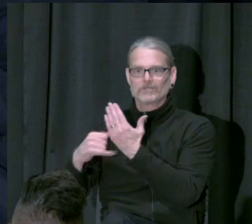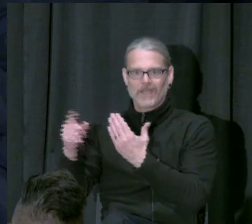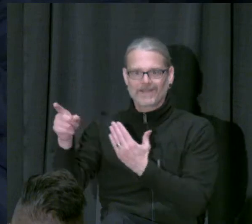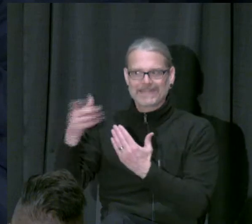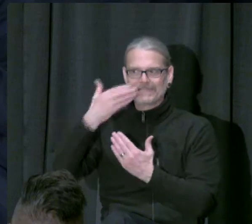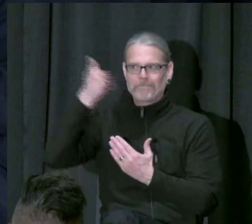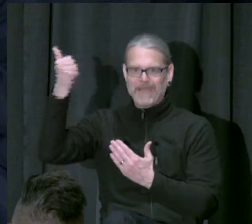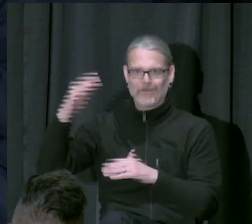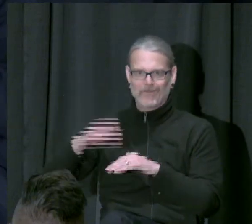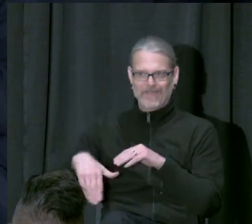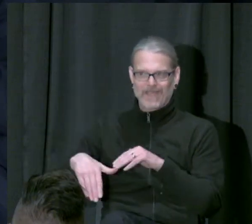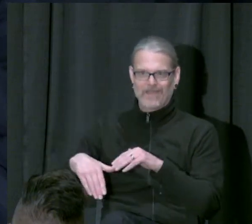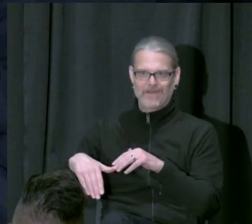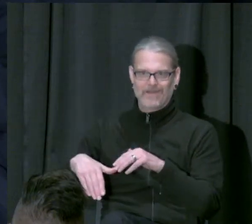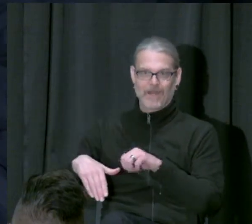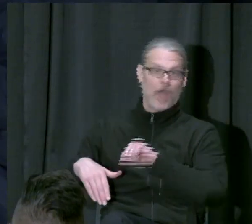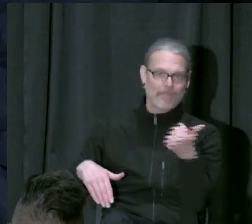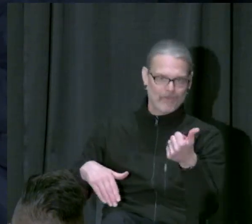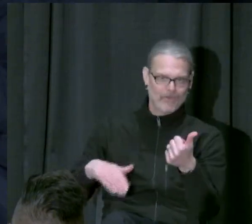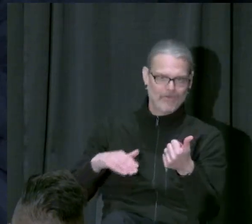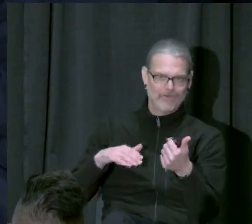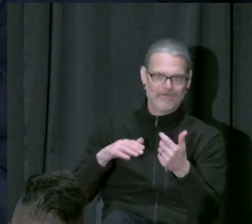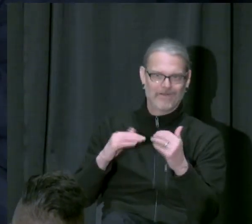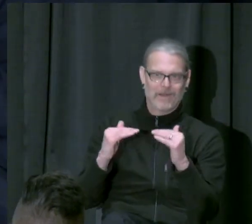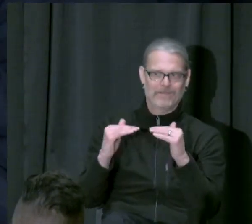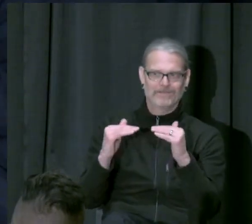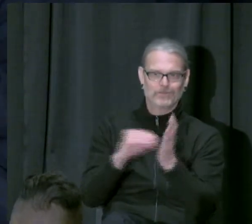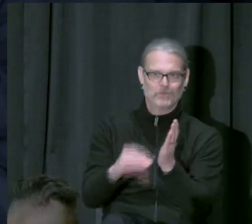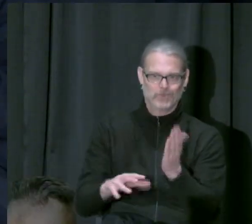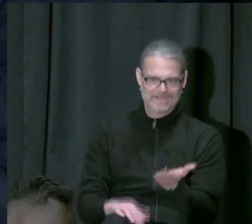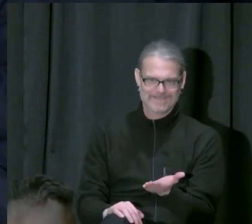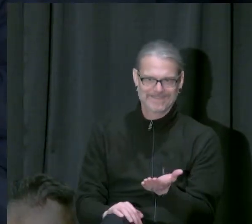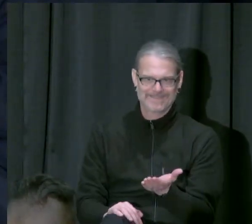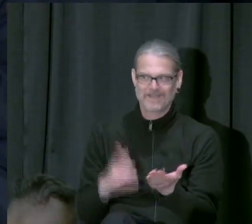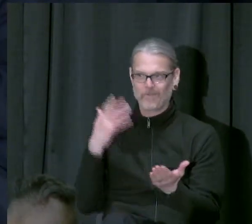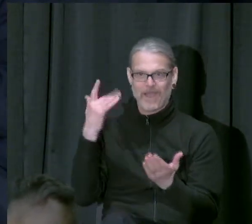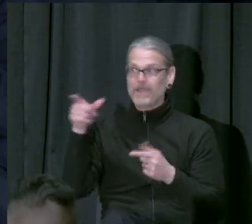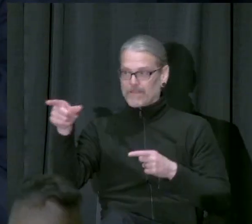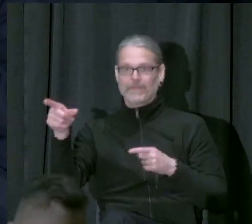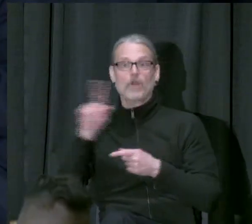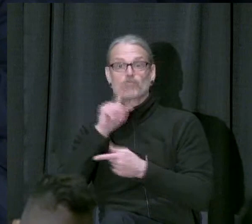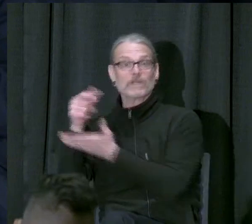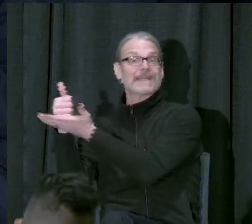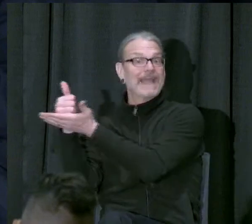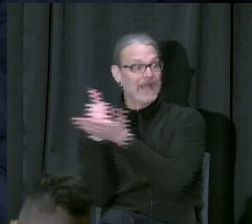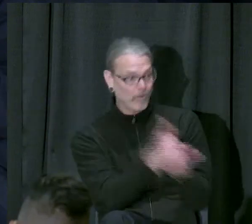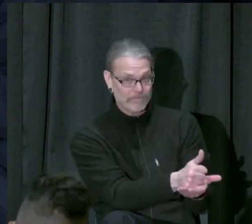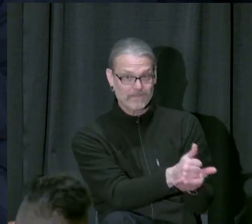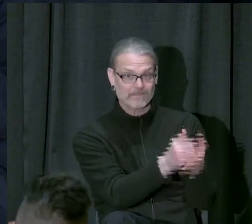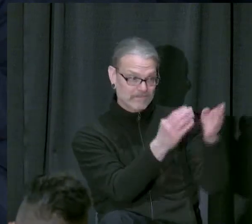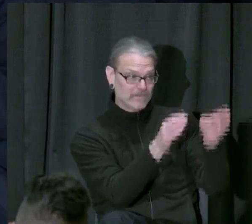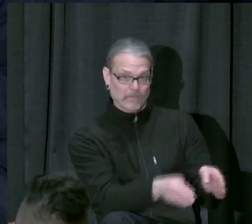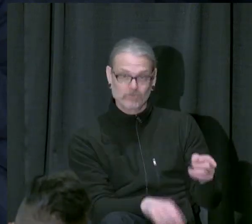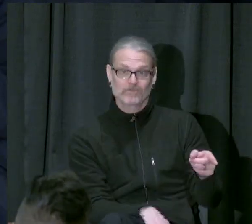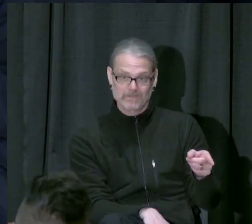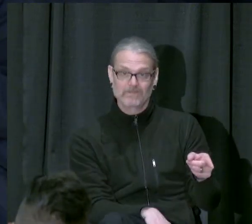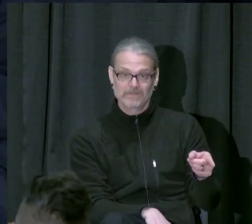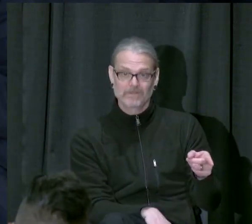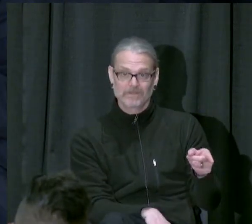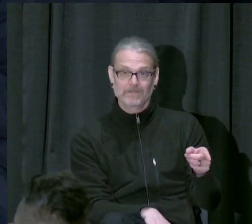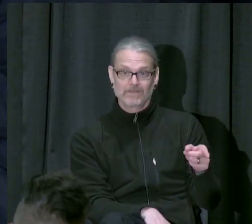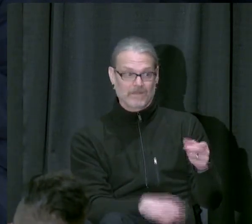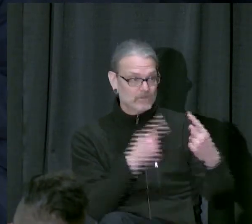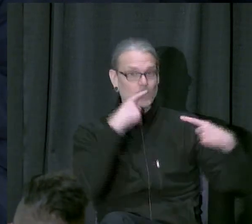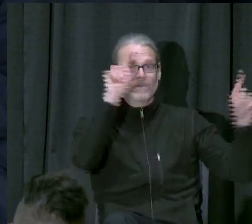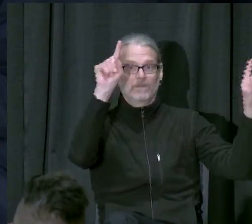same school, because they're probably working on something more boring. Here they're working on something to help an individual, knowing that there's something good at the